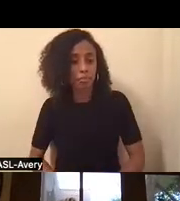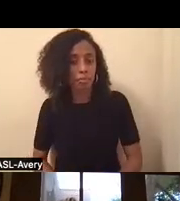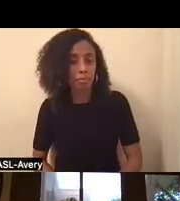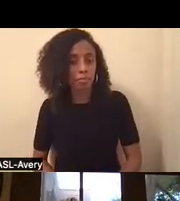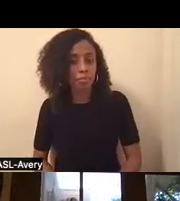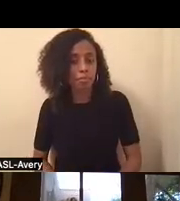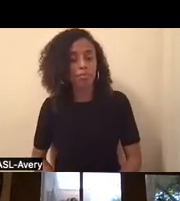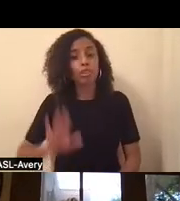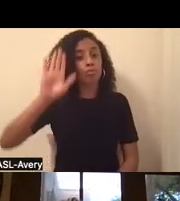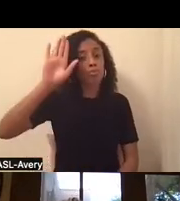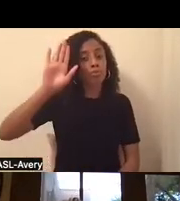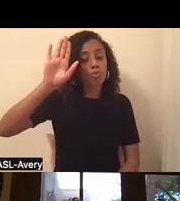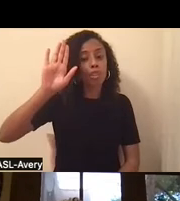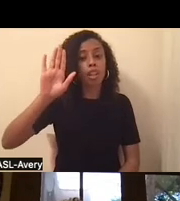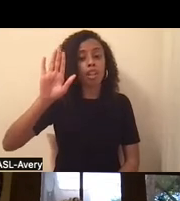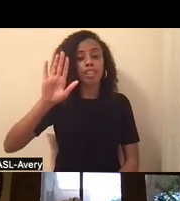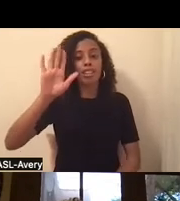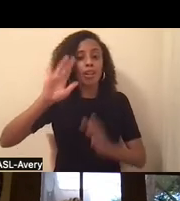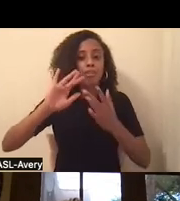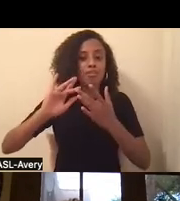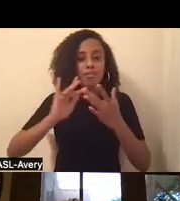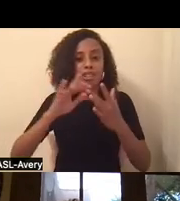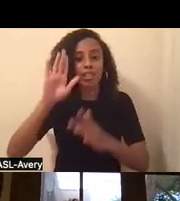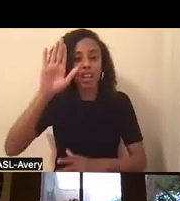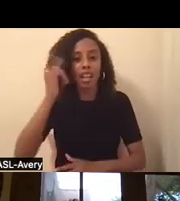Just raise your hand, your virtual hand, if you're willing.